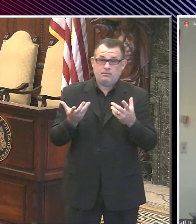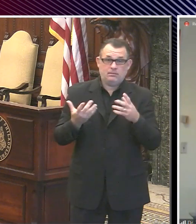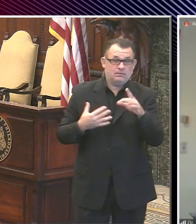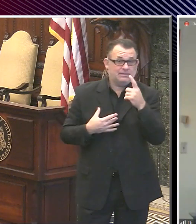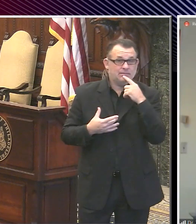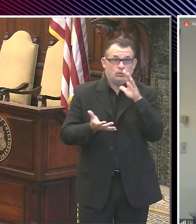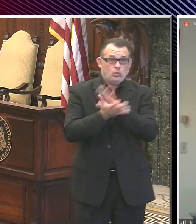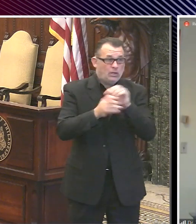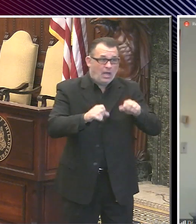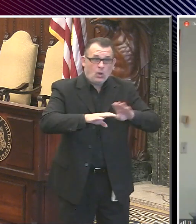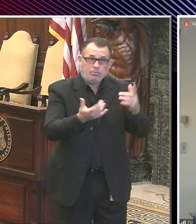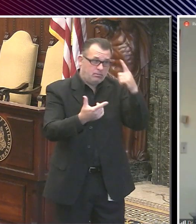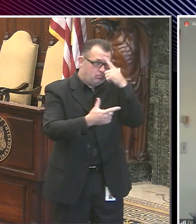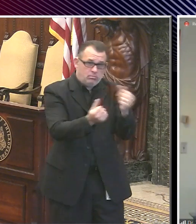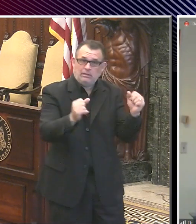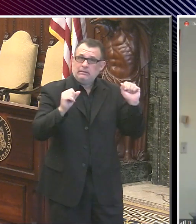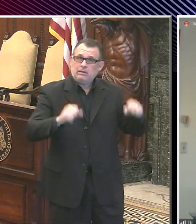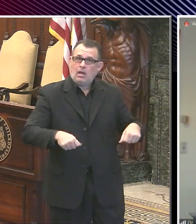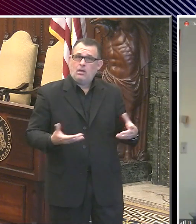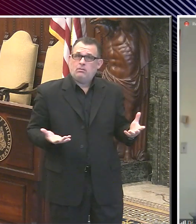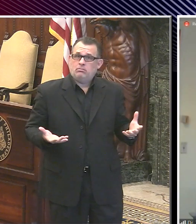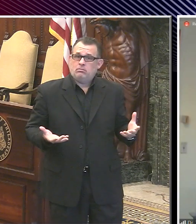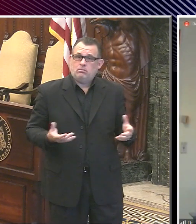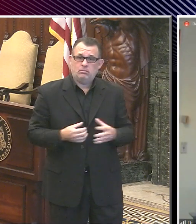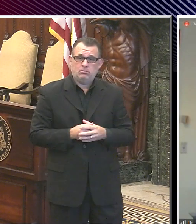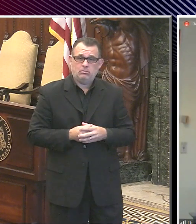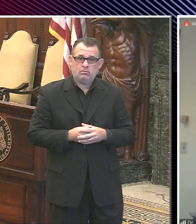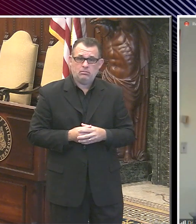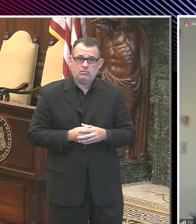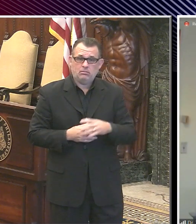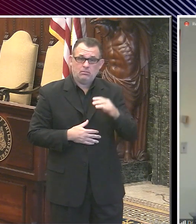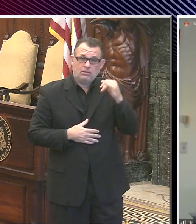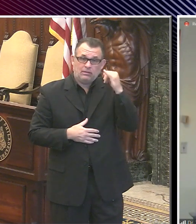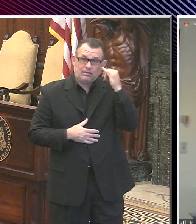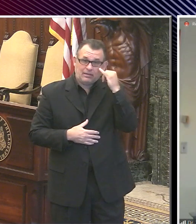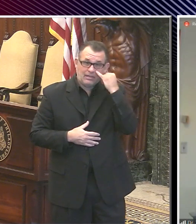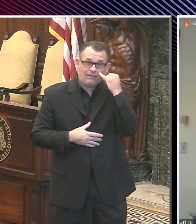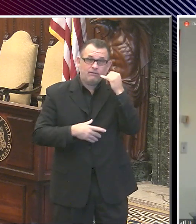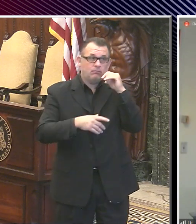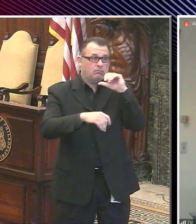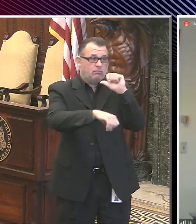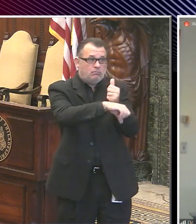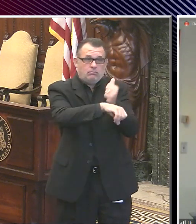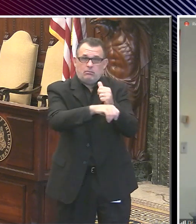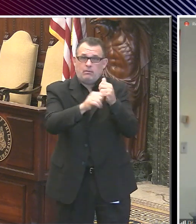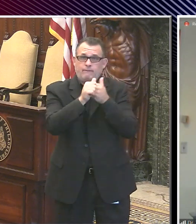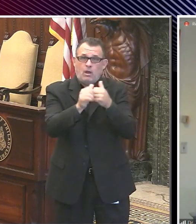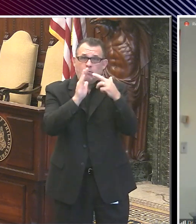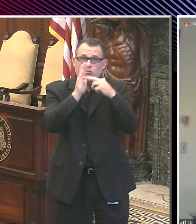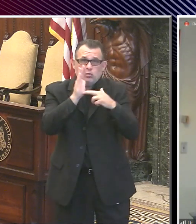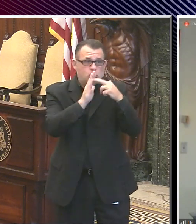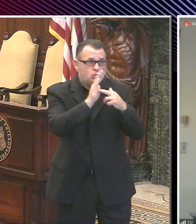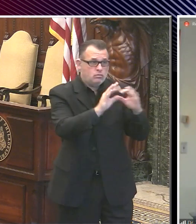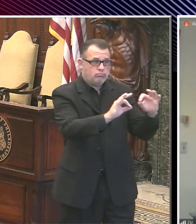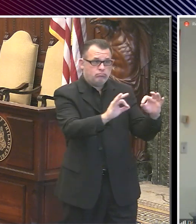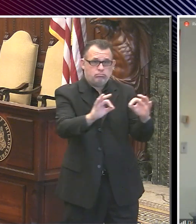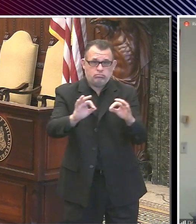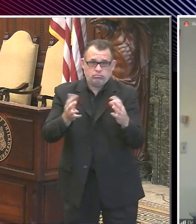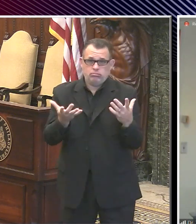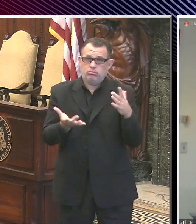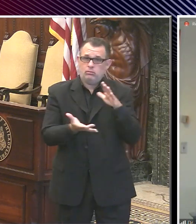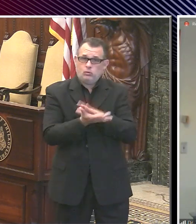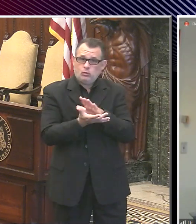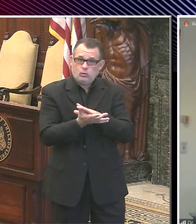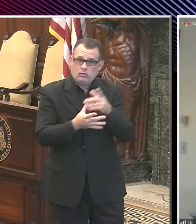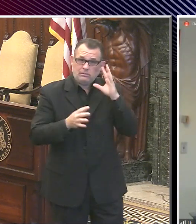in Philadelphia if they met certain safety standards that we put out there. And then the schools, some school systems in the city chose not to open because of